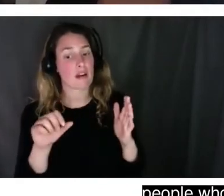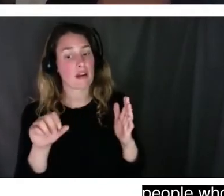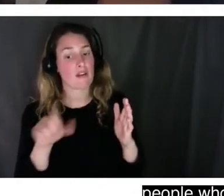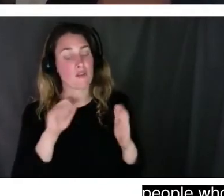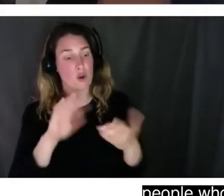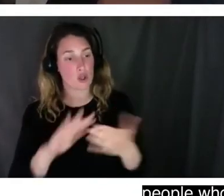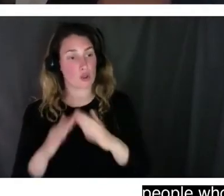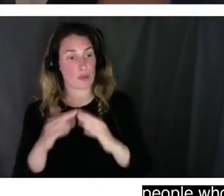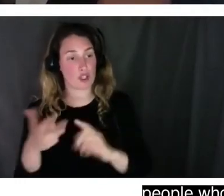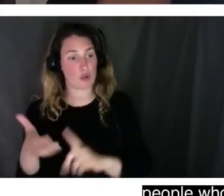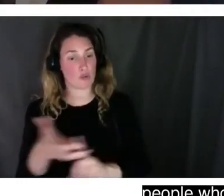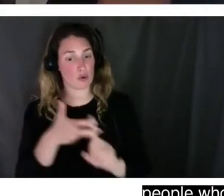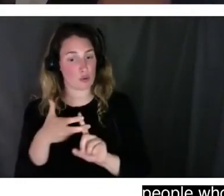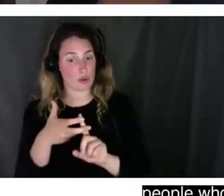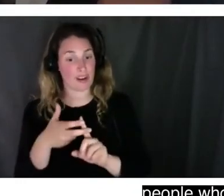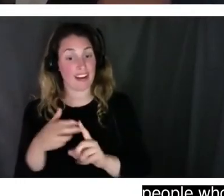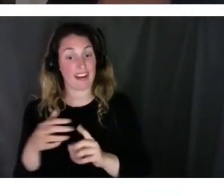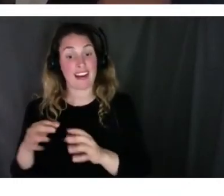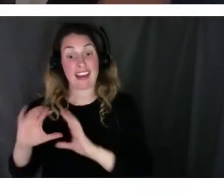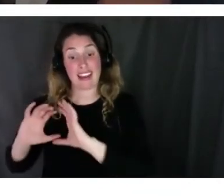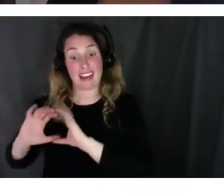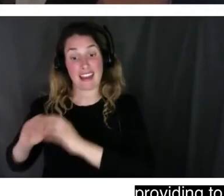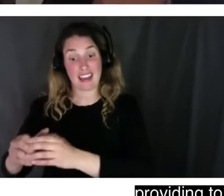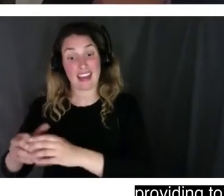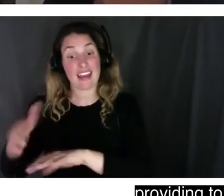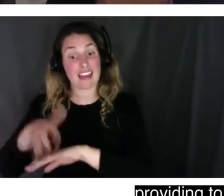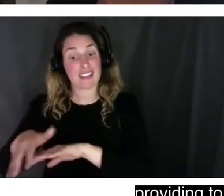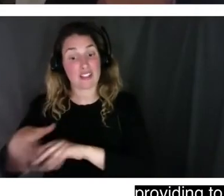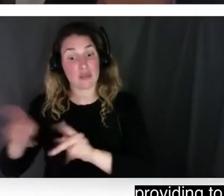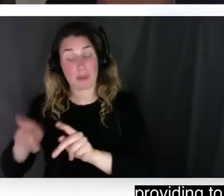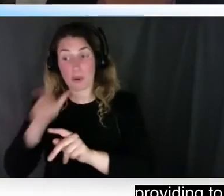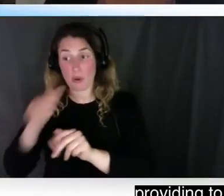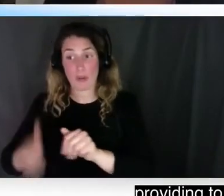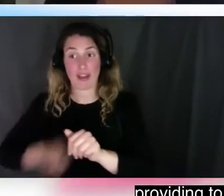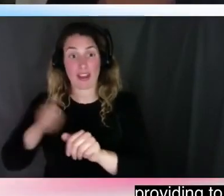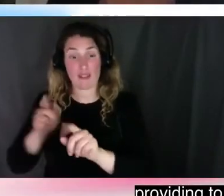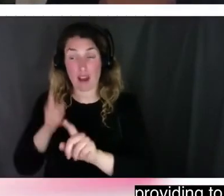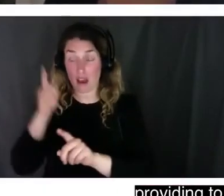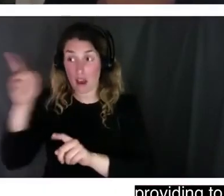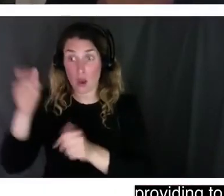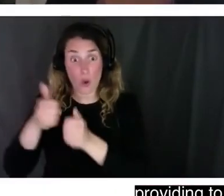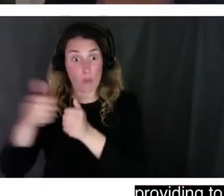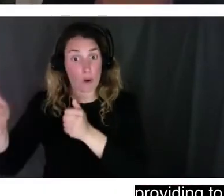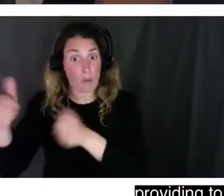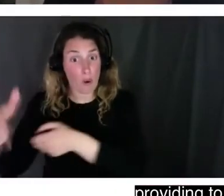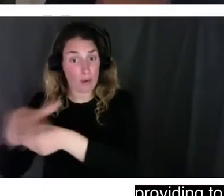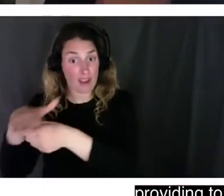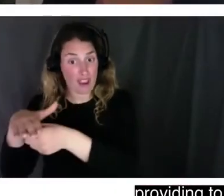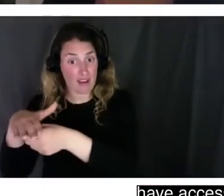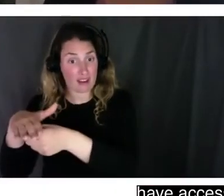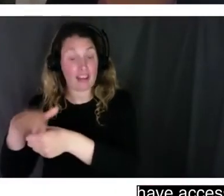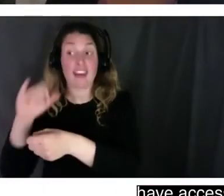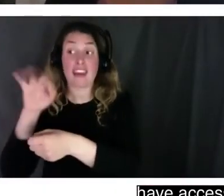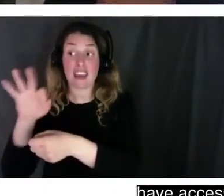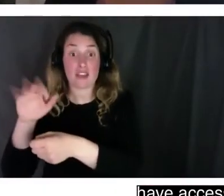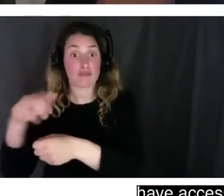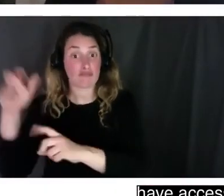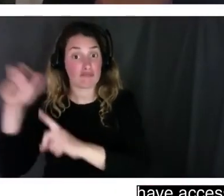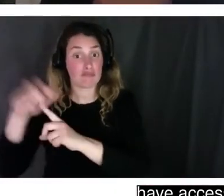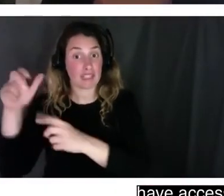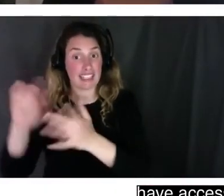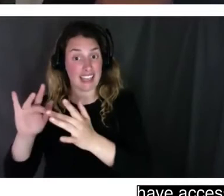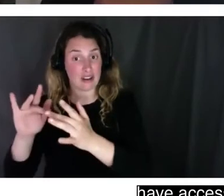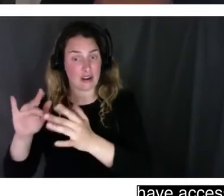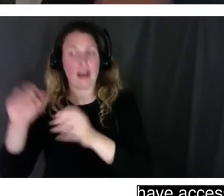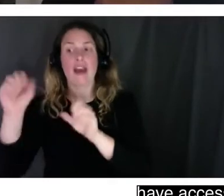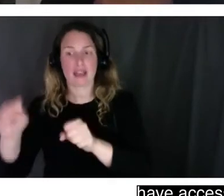who often live in remote areas, providing they have good internet access, now have access to